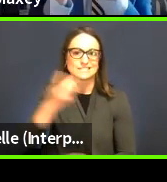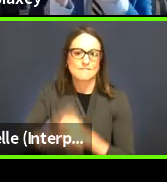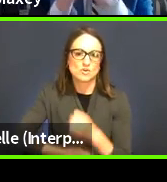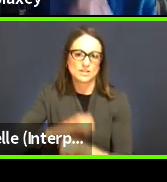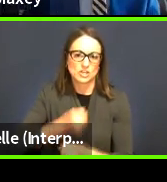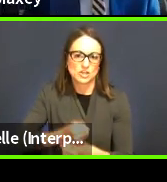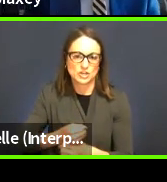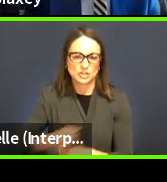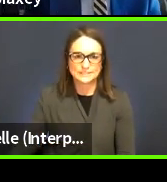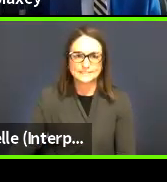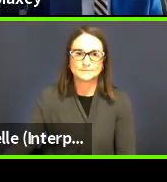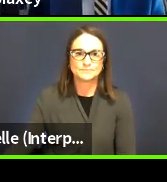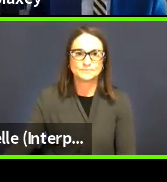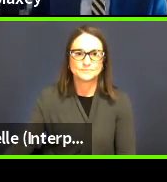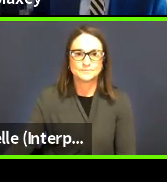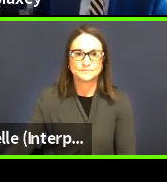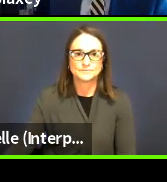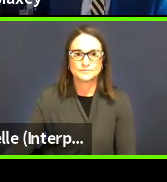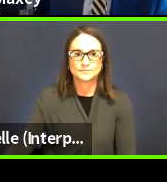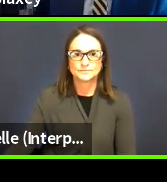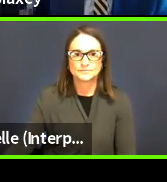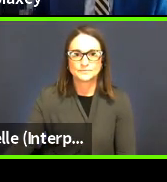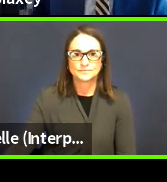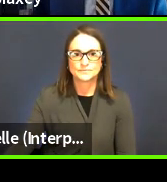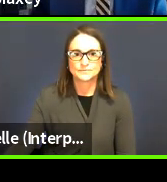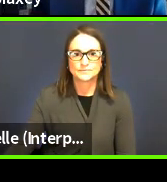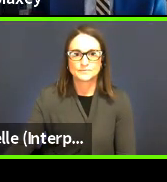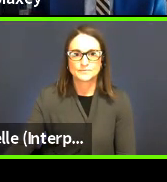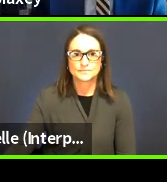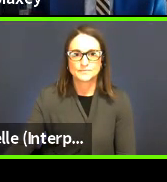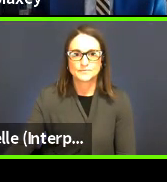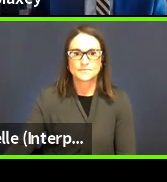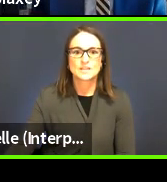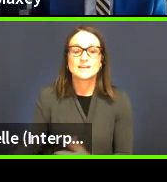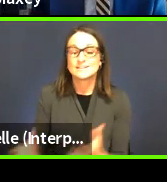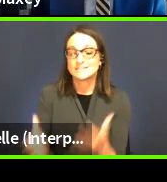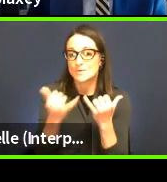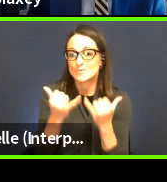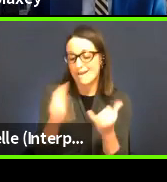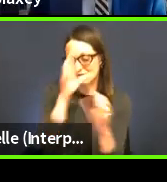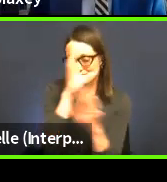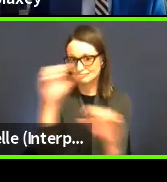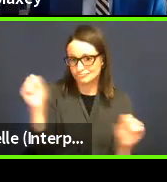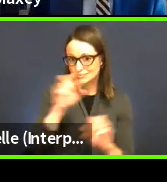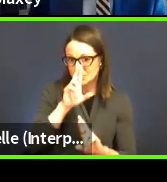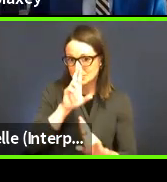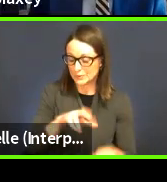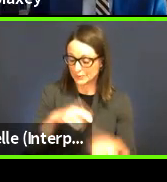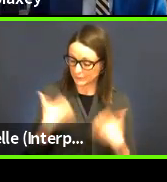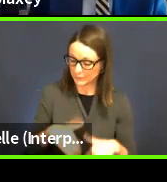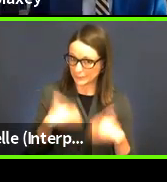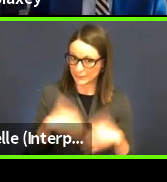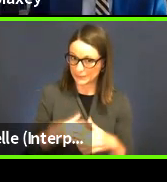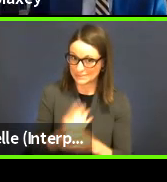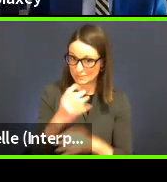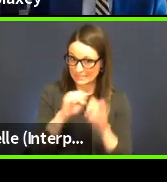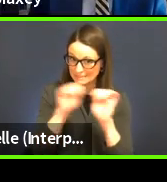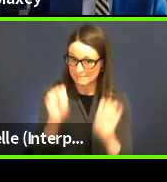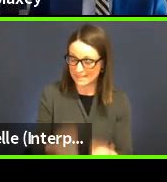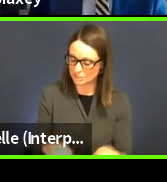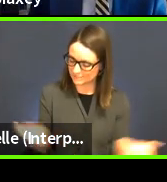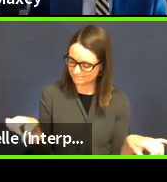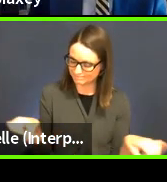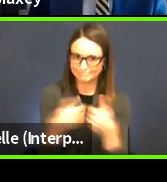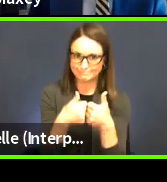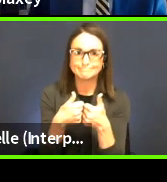So on to my president's report. We've had, to say the least, a very challenging spring semester at UNC, and it's